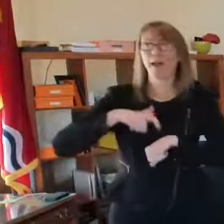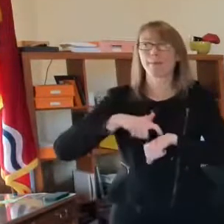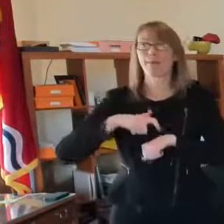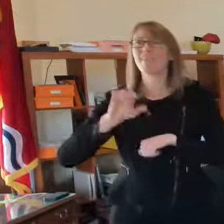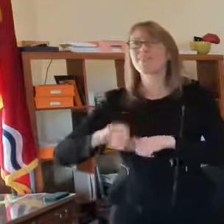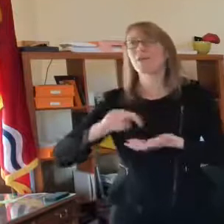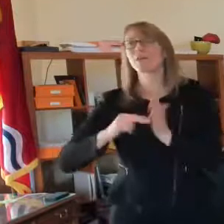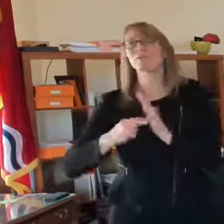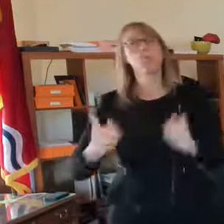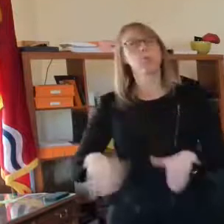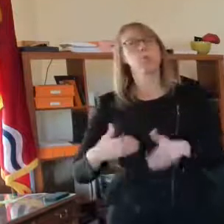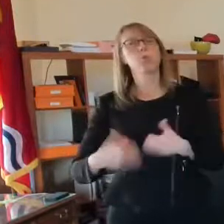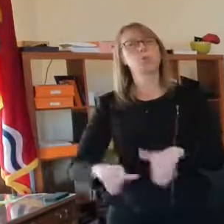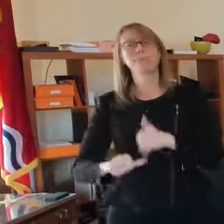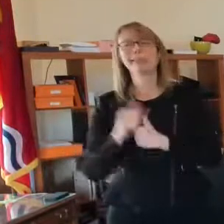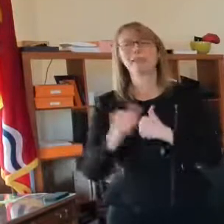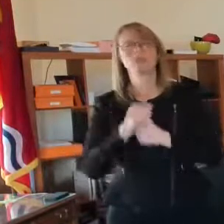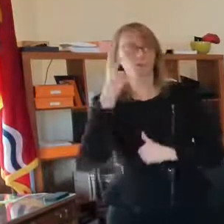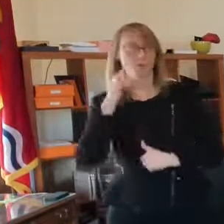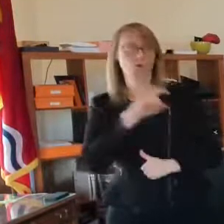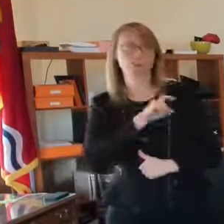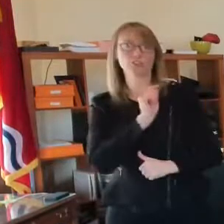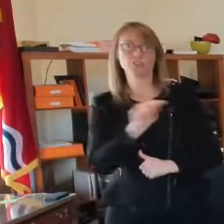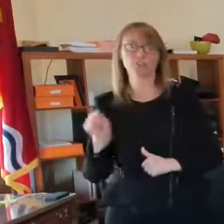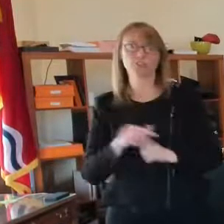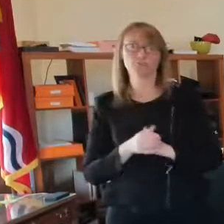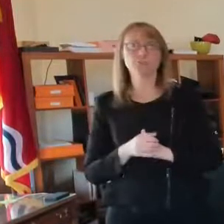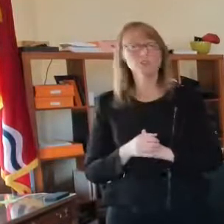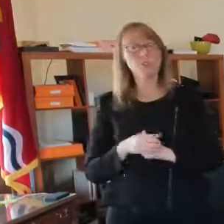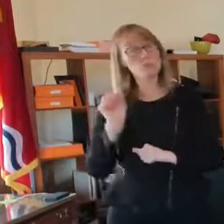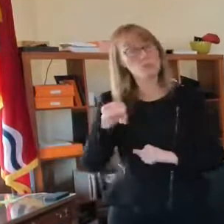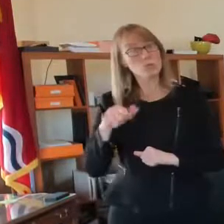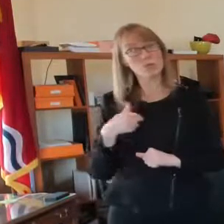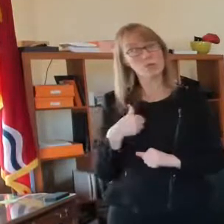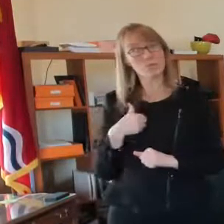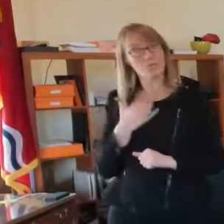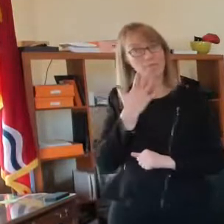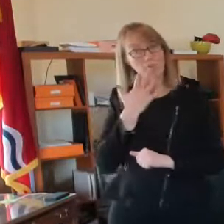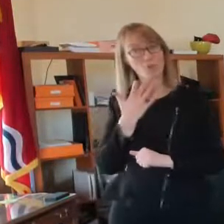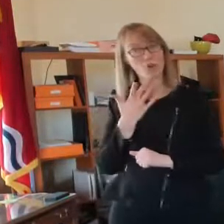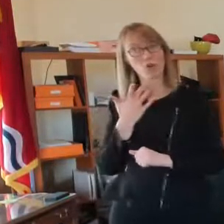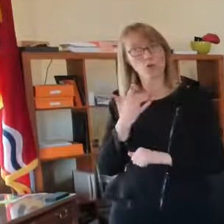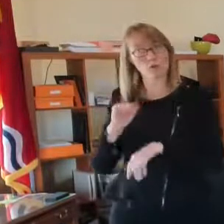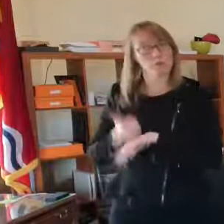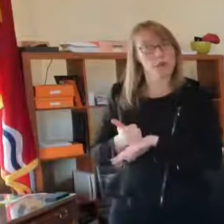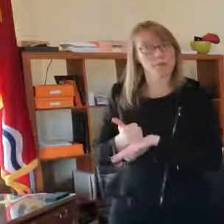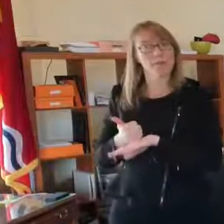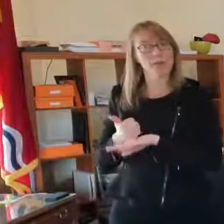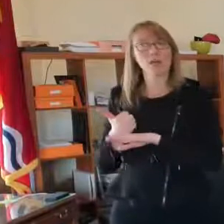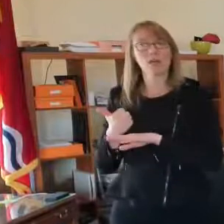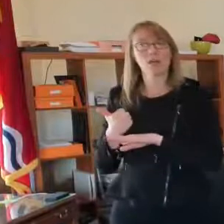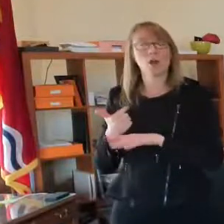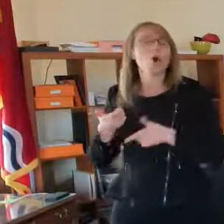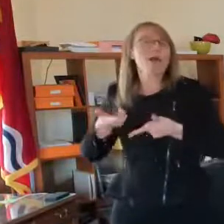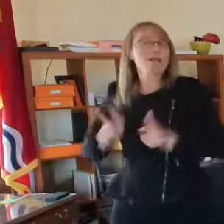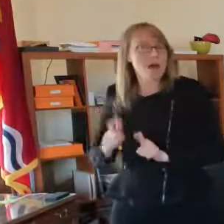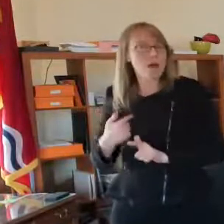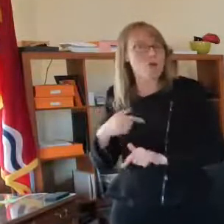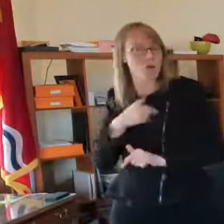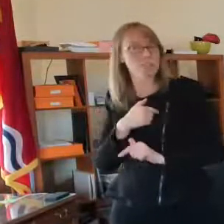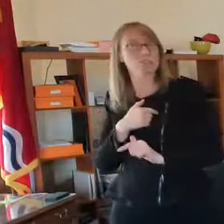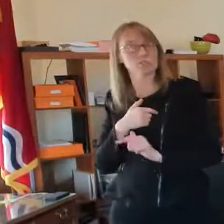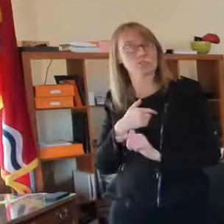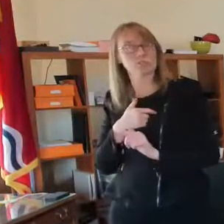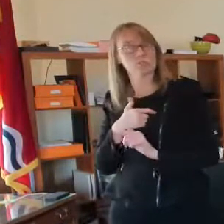law enforcement. So yes, I'd like to have, in the city of St. Louis at least, us be allowed to require people to have